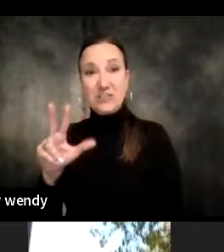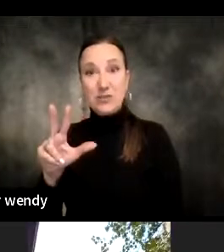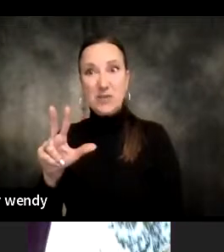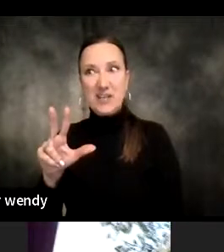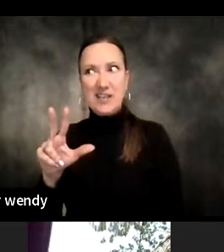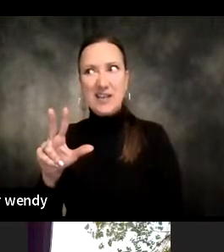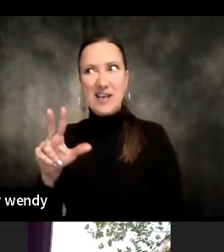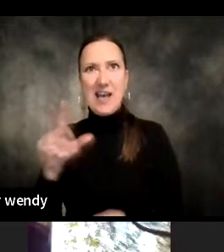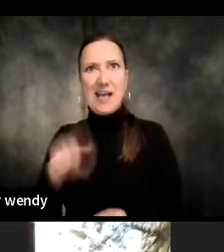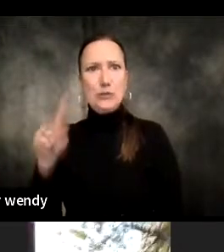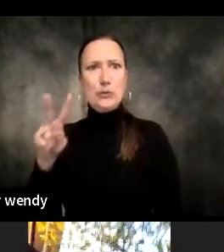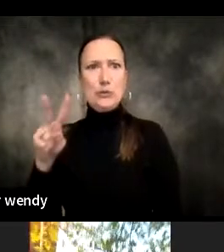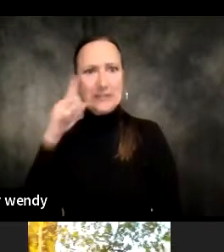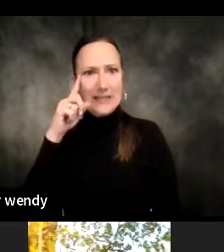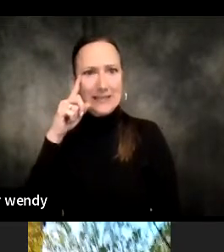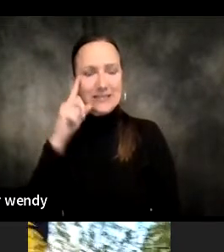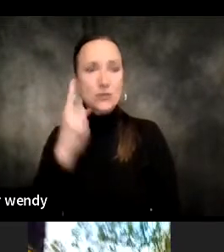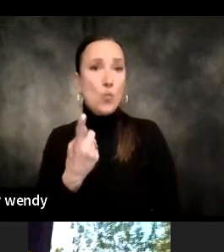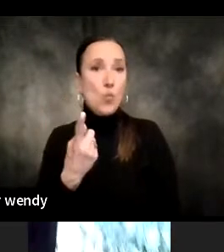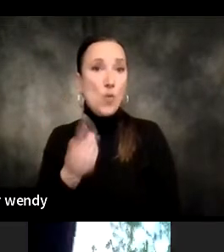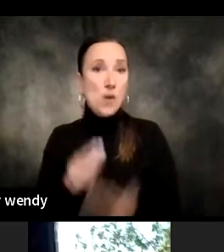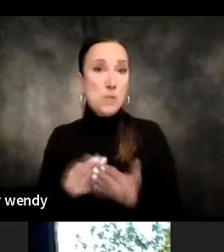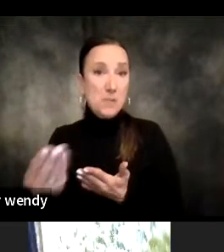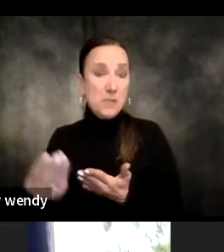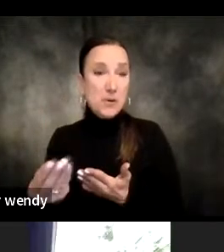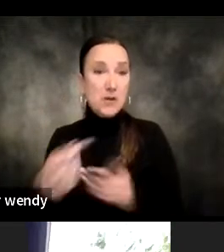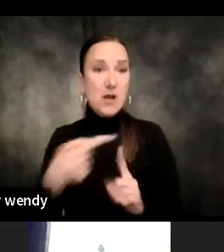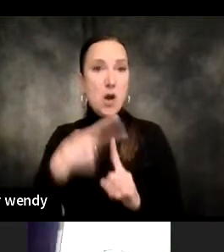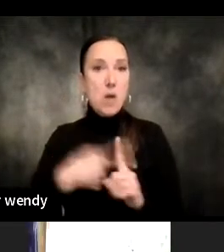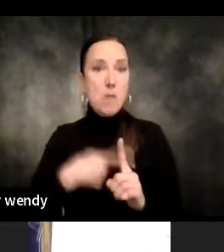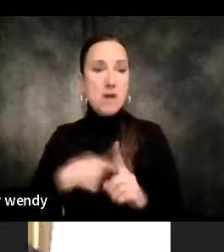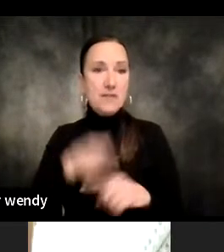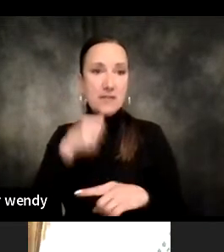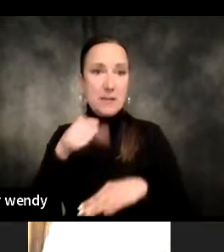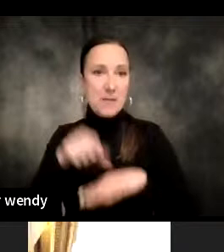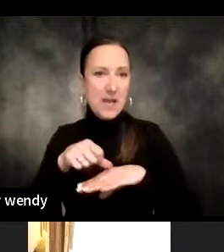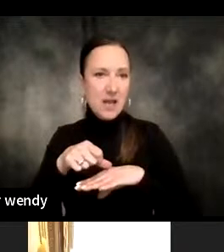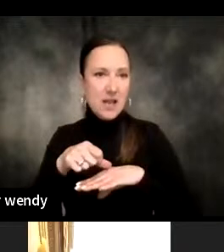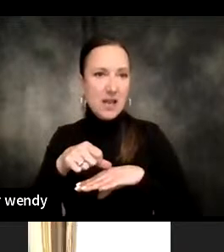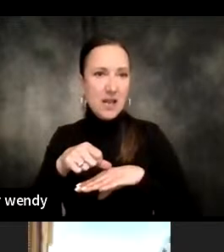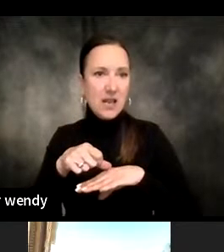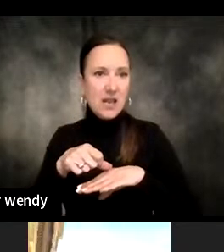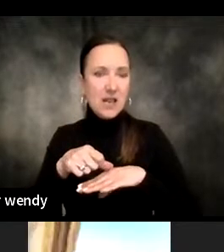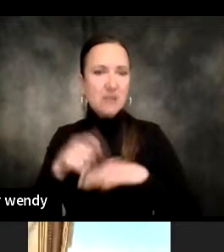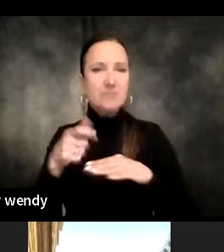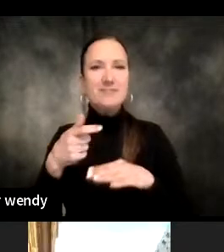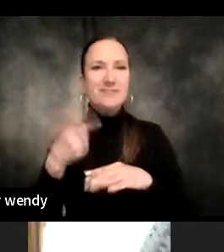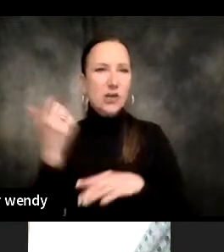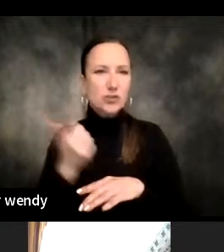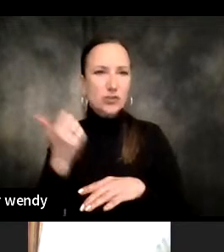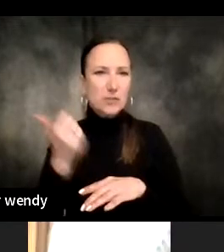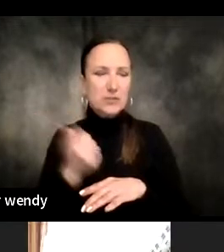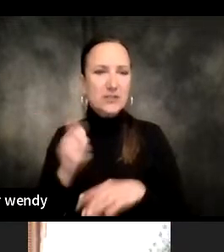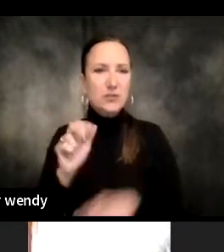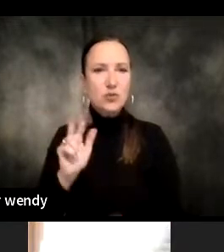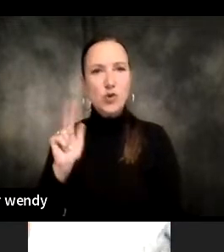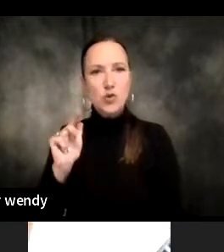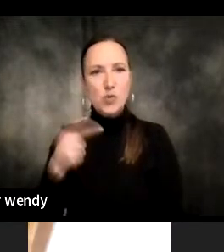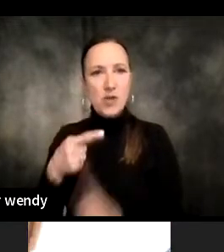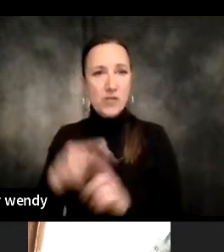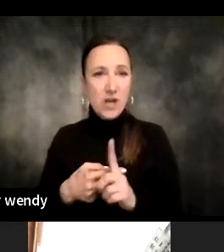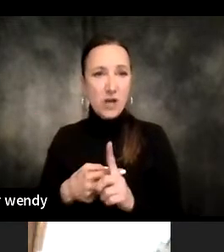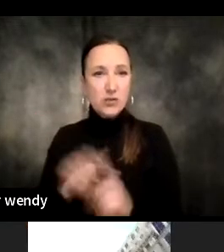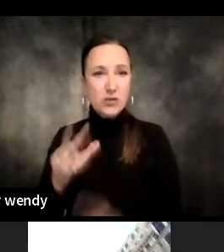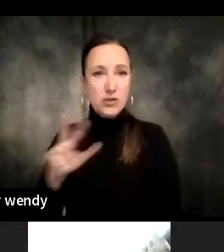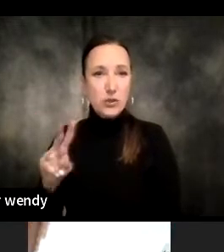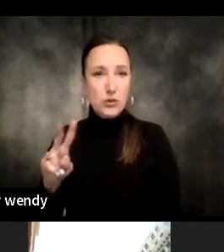$4,663.02. And we only had one expense. It was our monthly MailChimp subscription, and that was